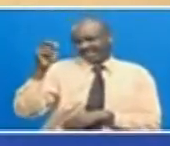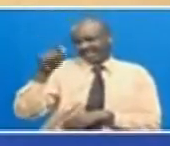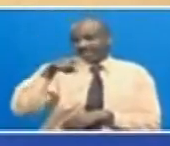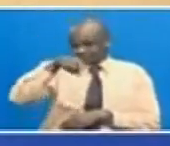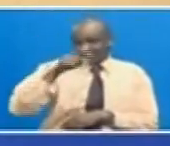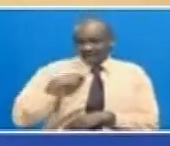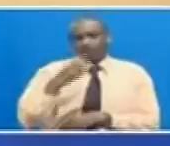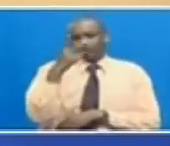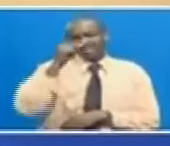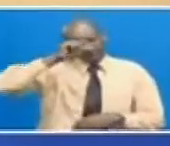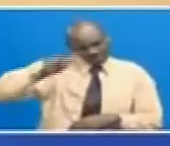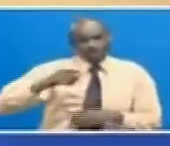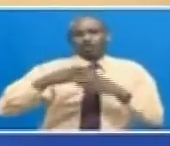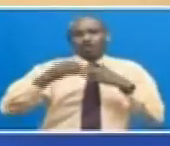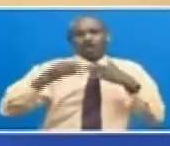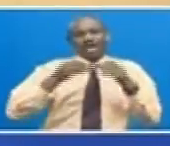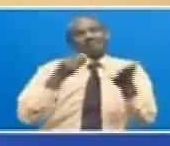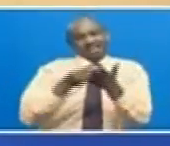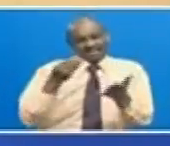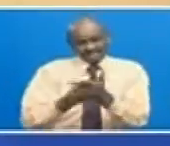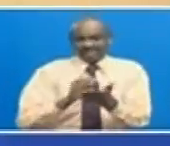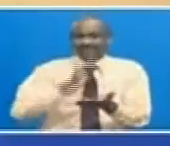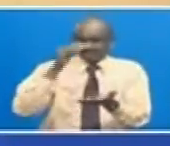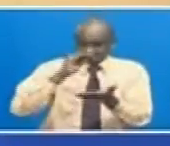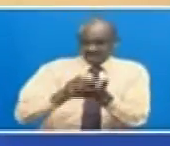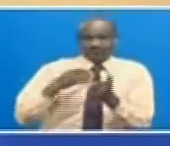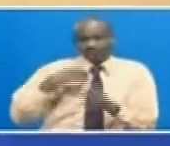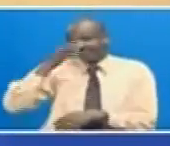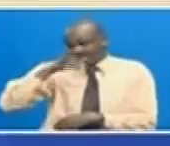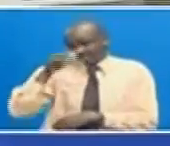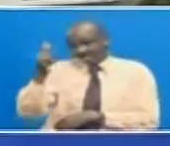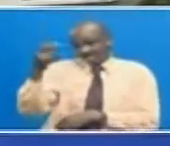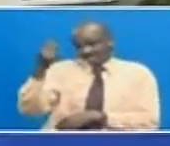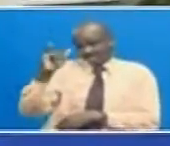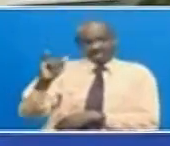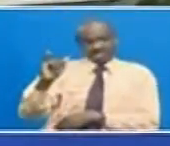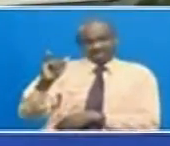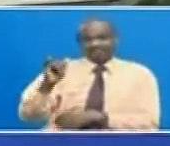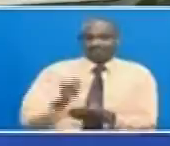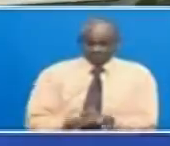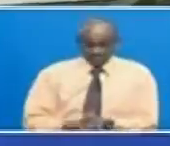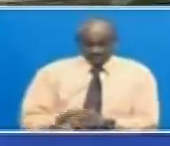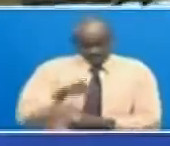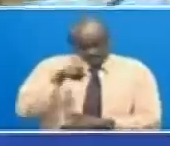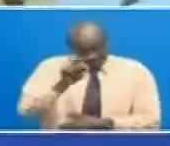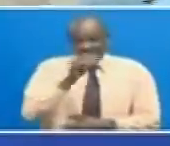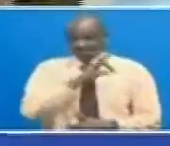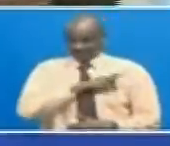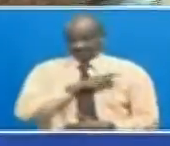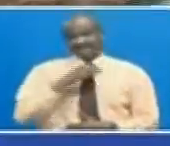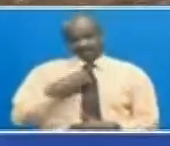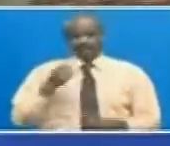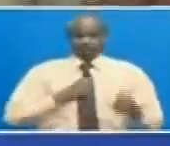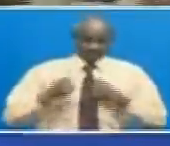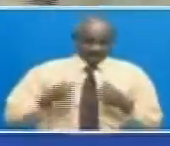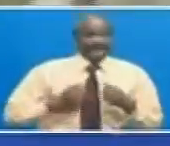a $20 million financing deal from French agency Proparco. Despite making profit in Rwanda